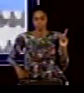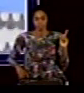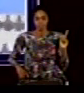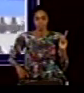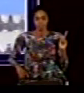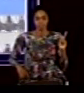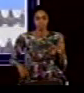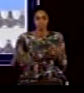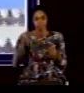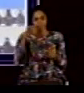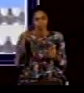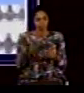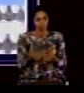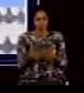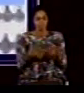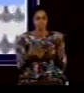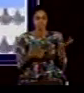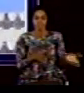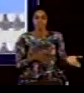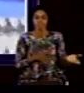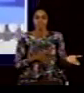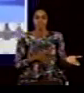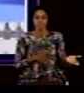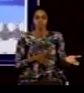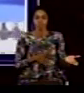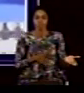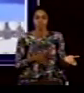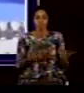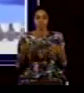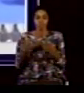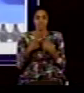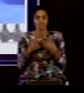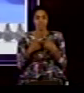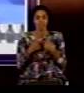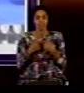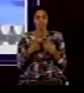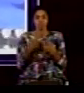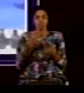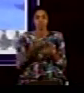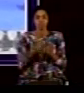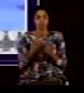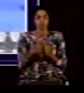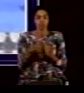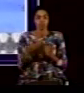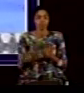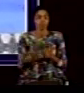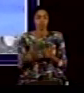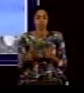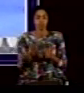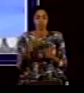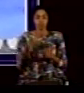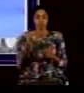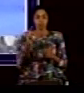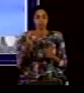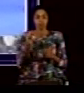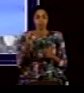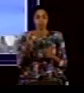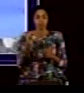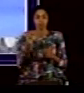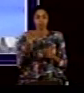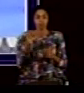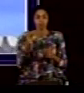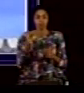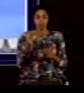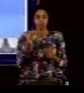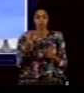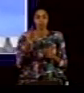The sister by my side had had problem of partial stroke for some time now. But as